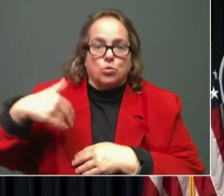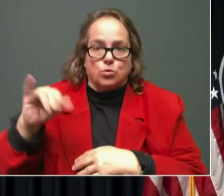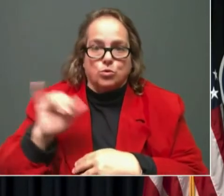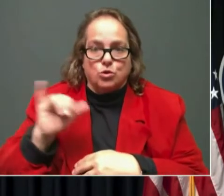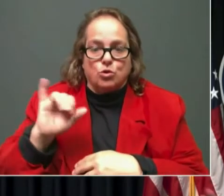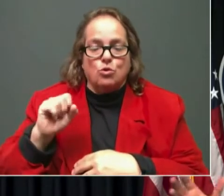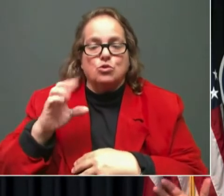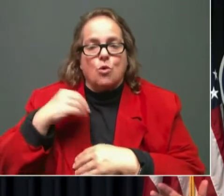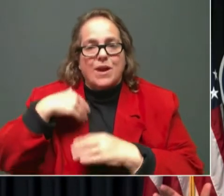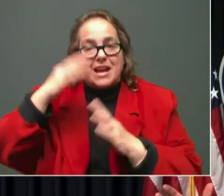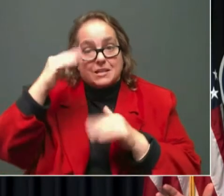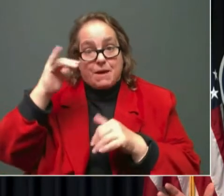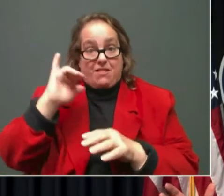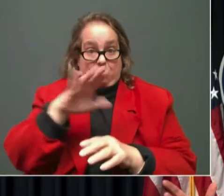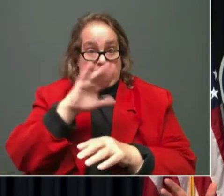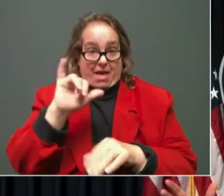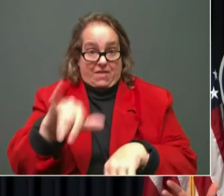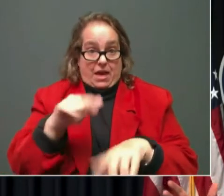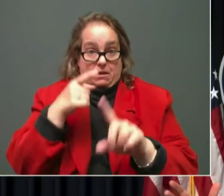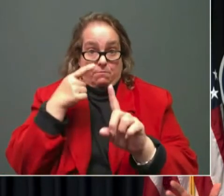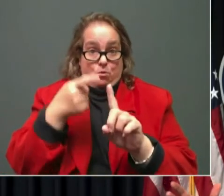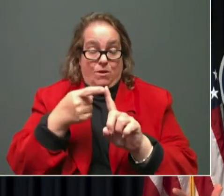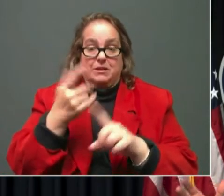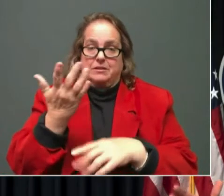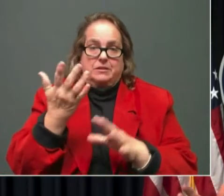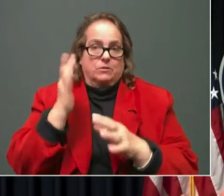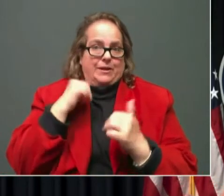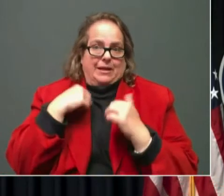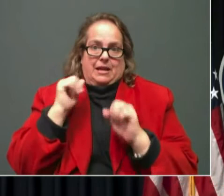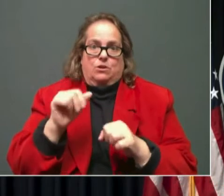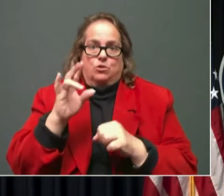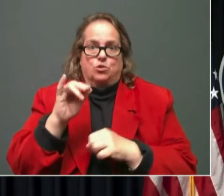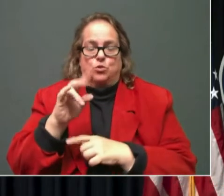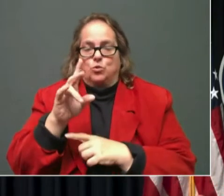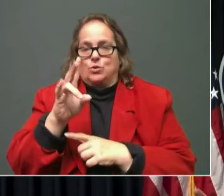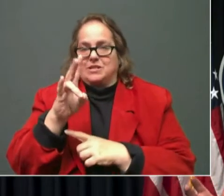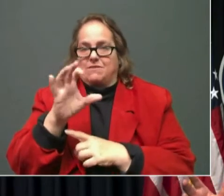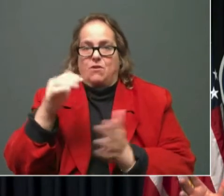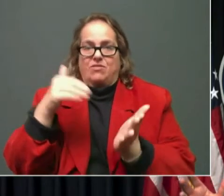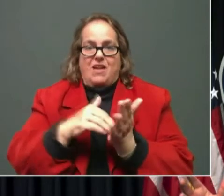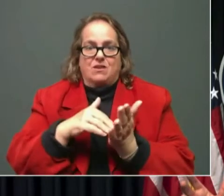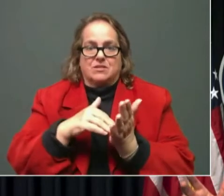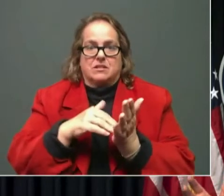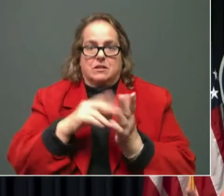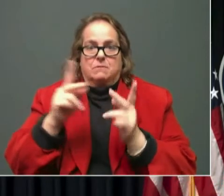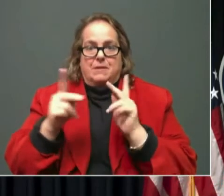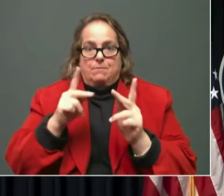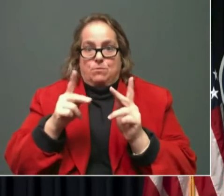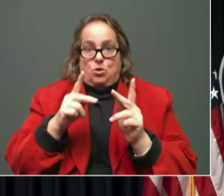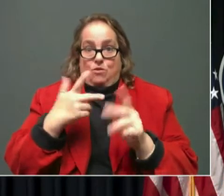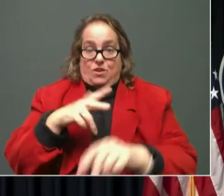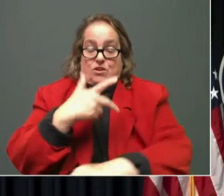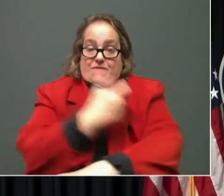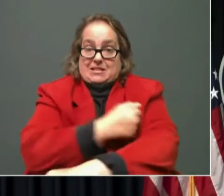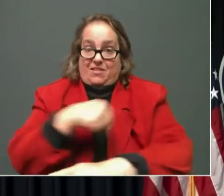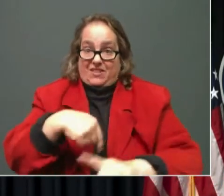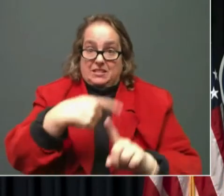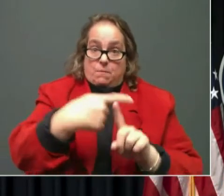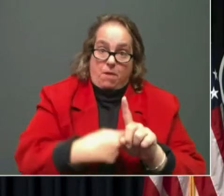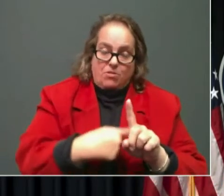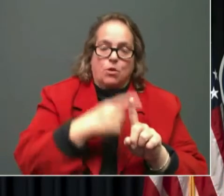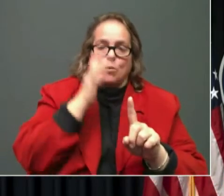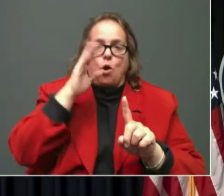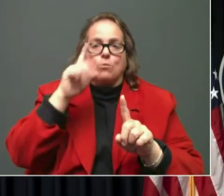again, to do 700,000 individuals vaccinated this month. We'll do even more than that